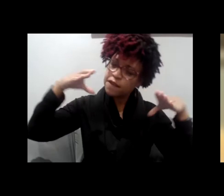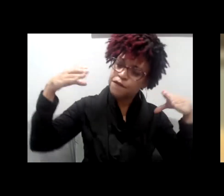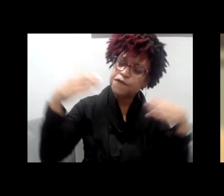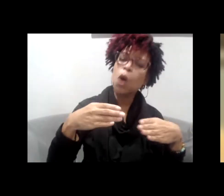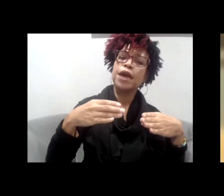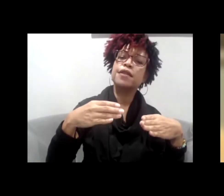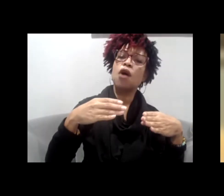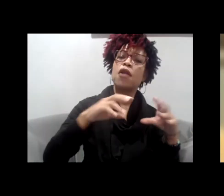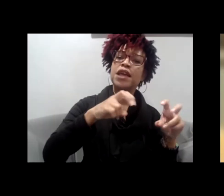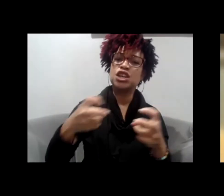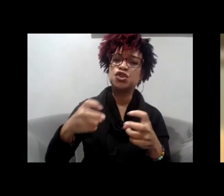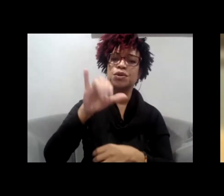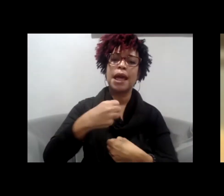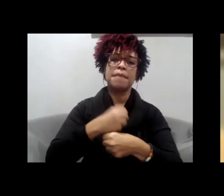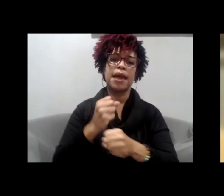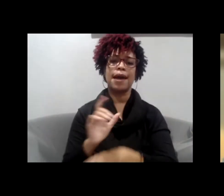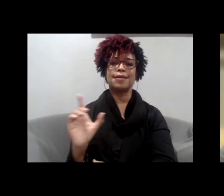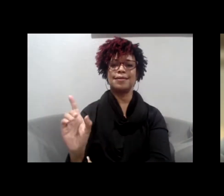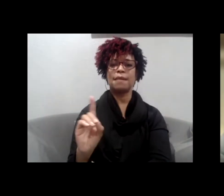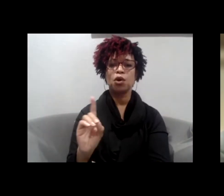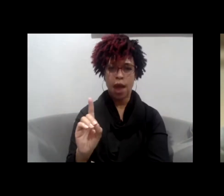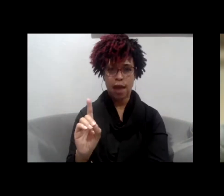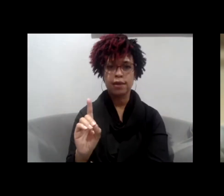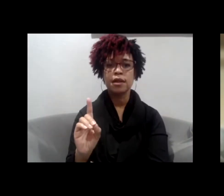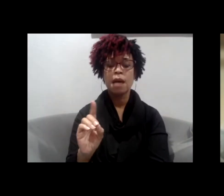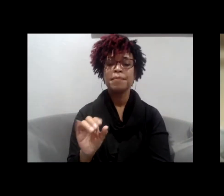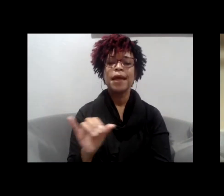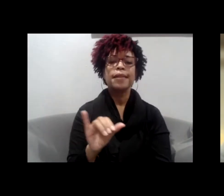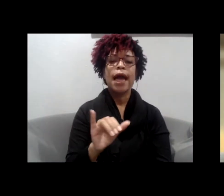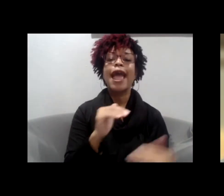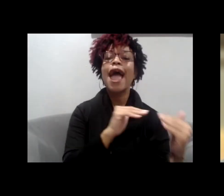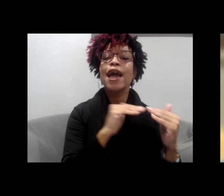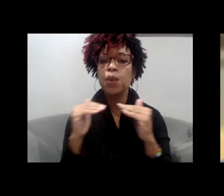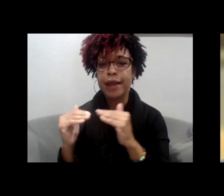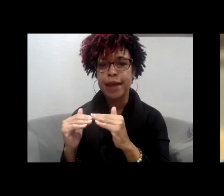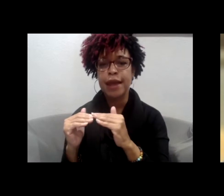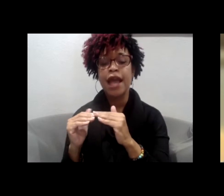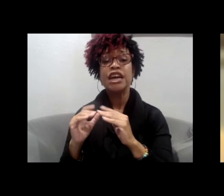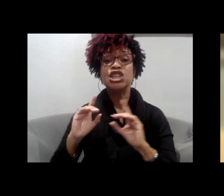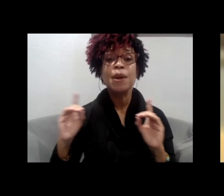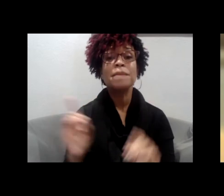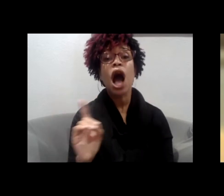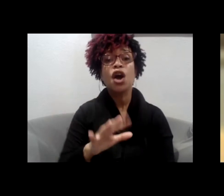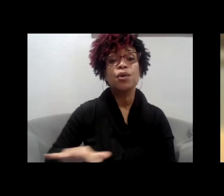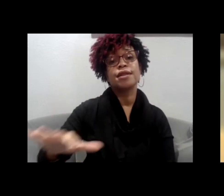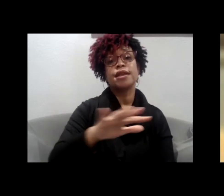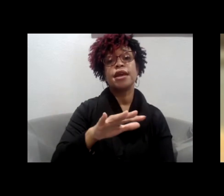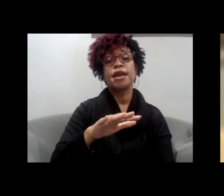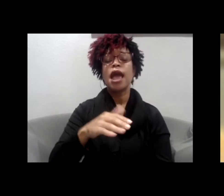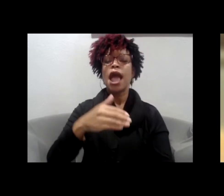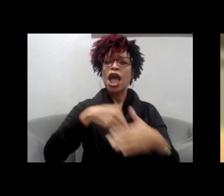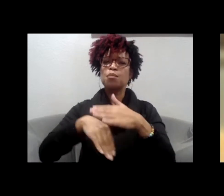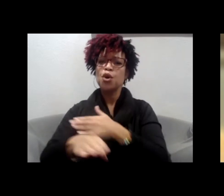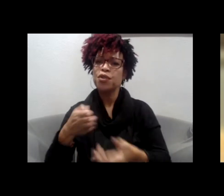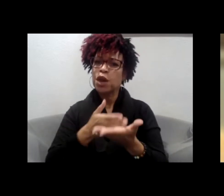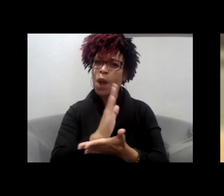us Democrats, issues of equity and democracy and protecting reproductive freedom for